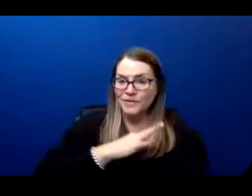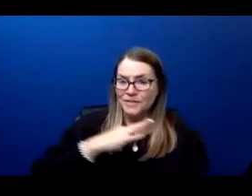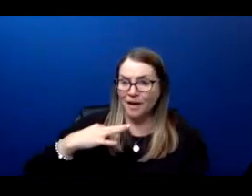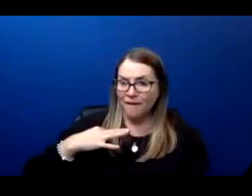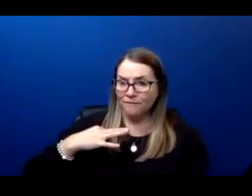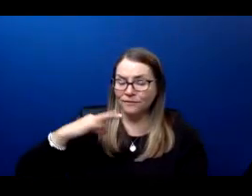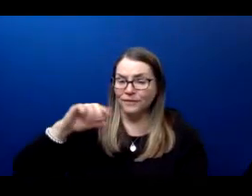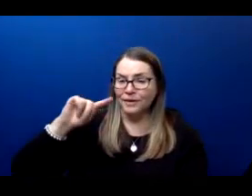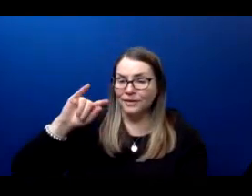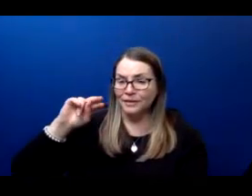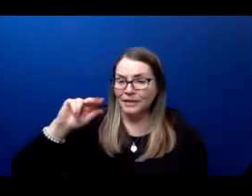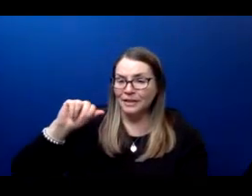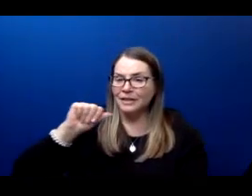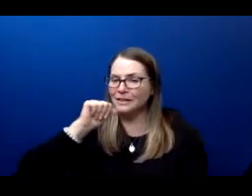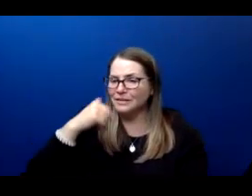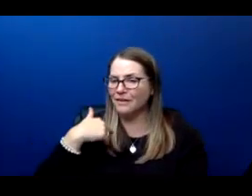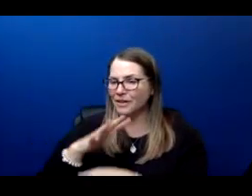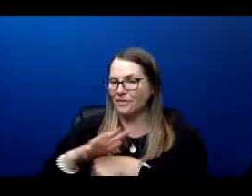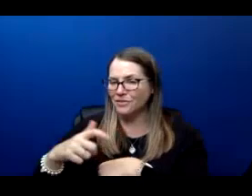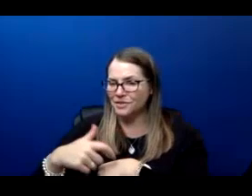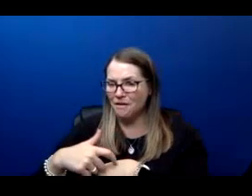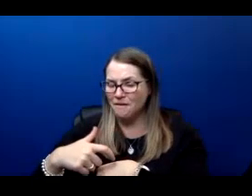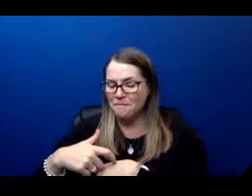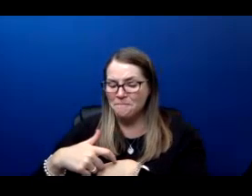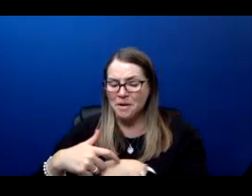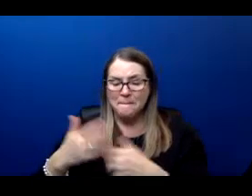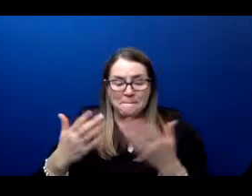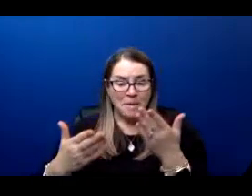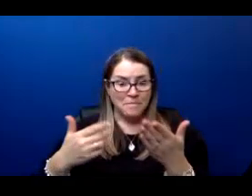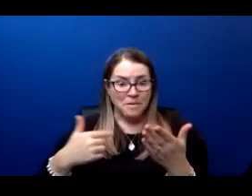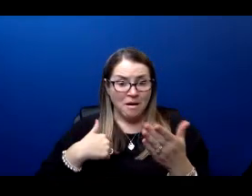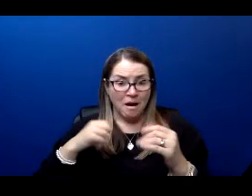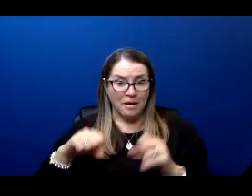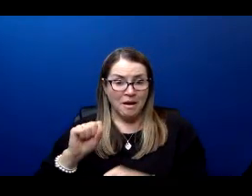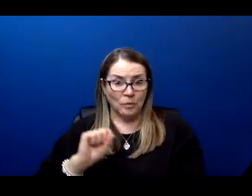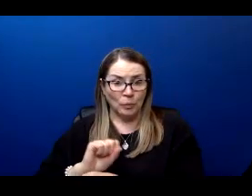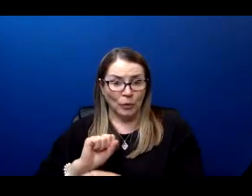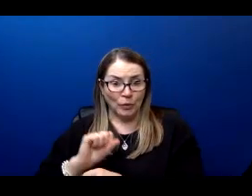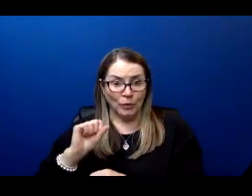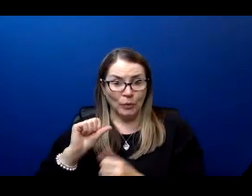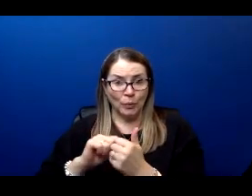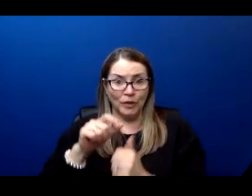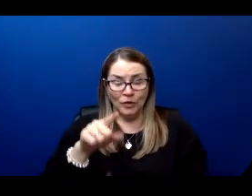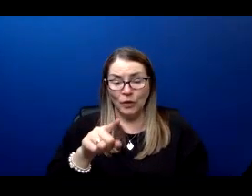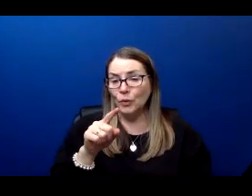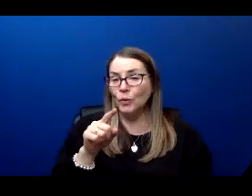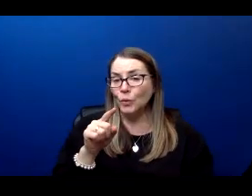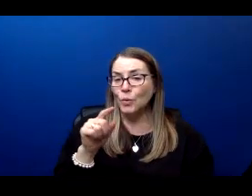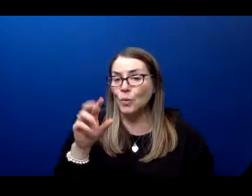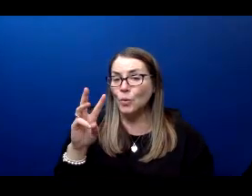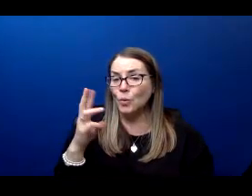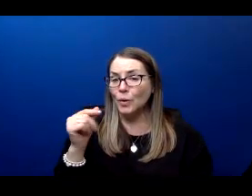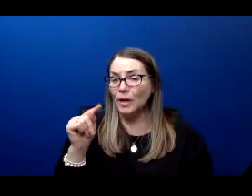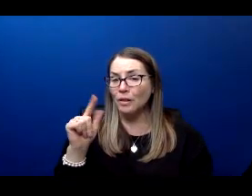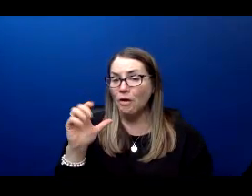for time often. So if there's some way that I can maybe work with you and Reverend Dr. Deborah Whitlock Lax